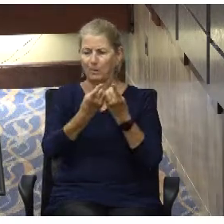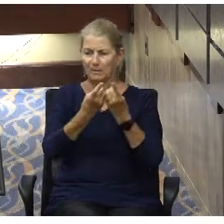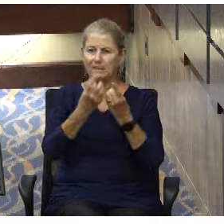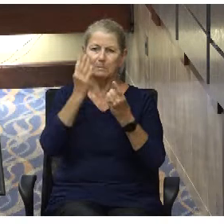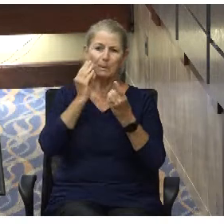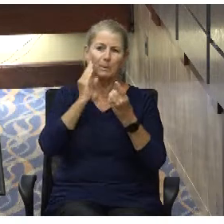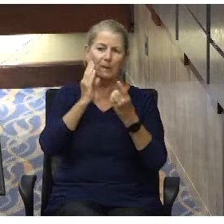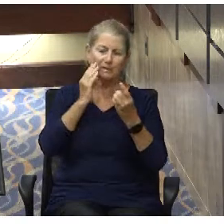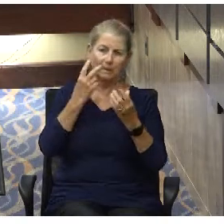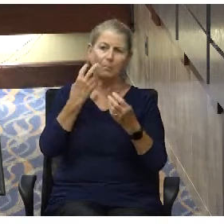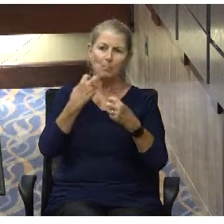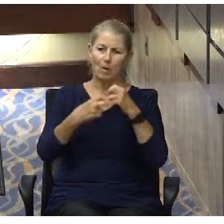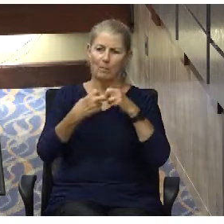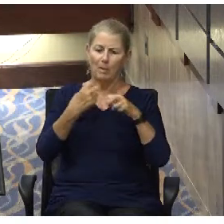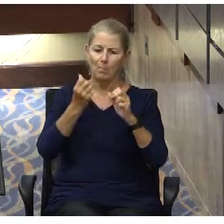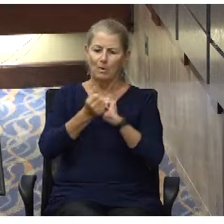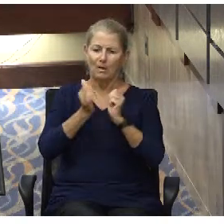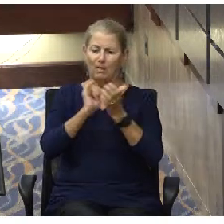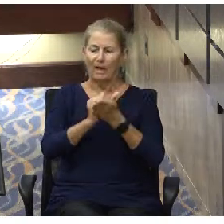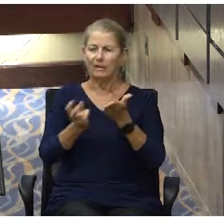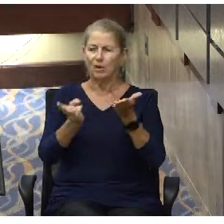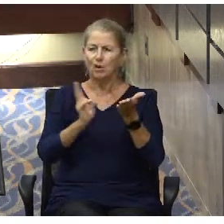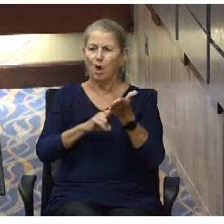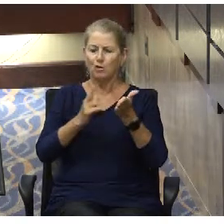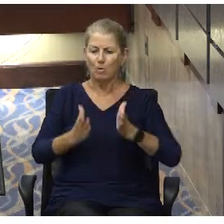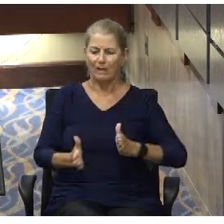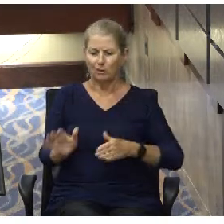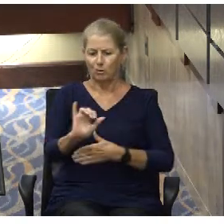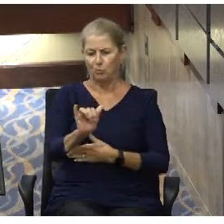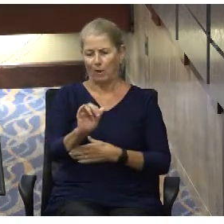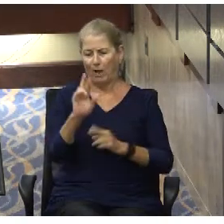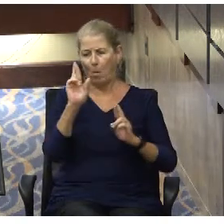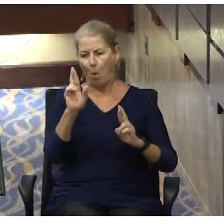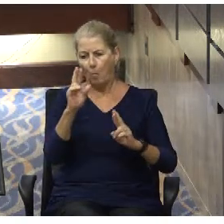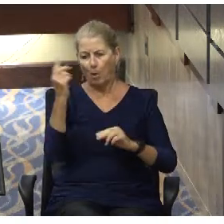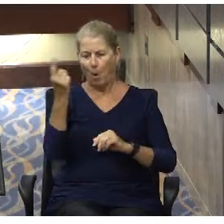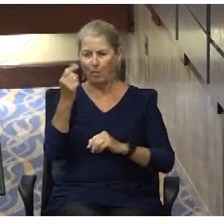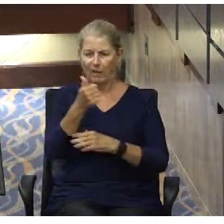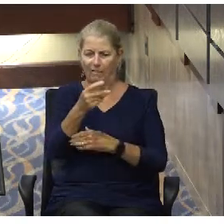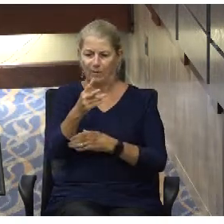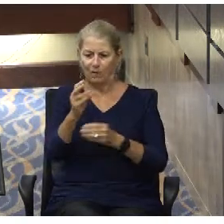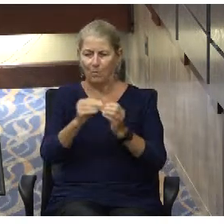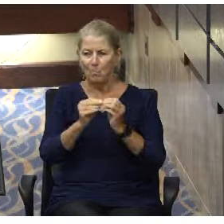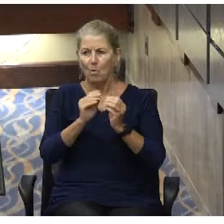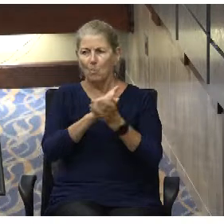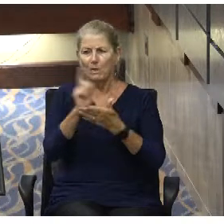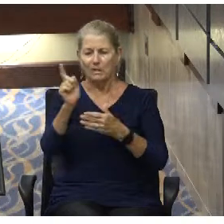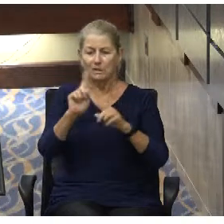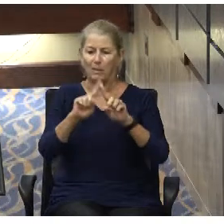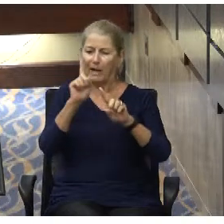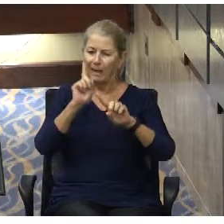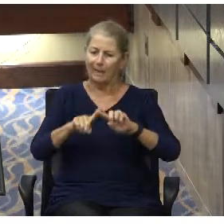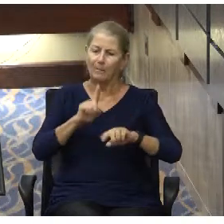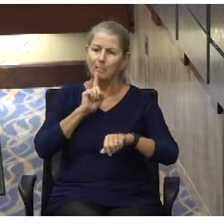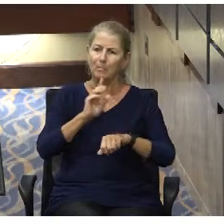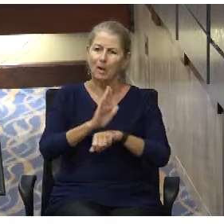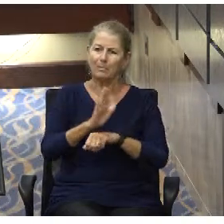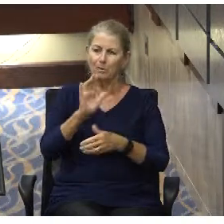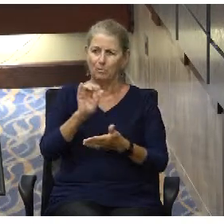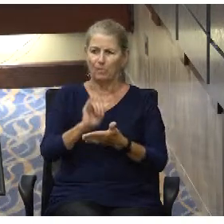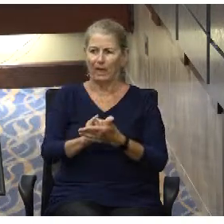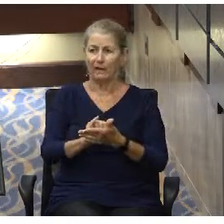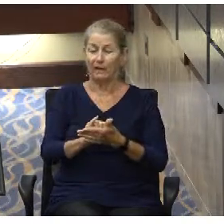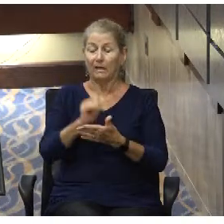contractor as well. So I'm really hopeful it'll only be a few more weeks, but I can't tell you that for sure at this point. Okay,